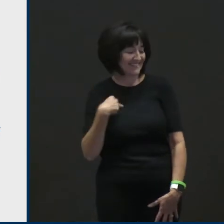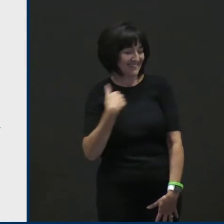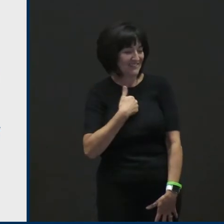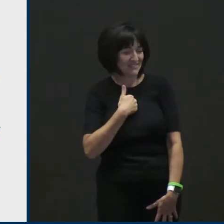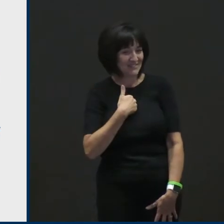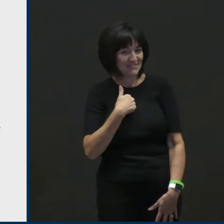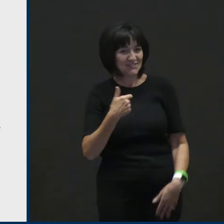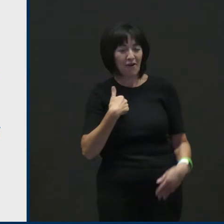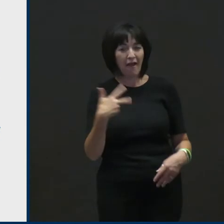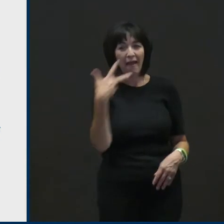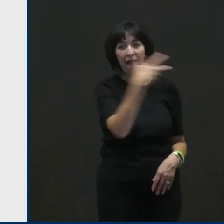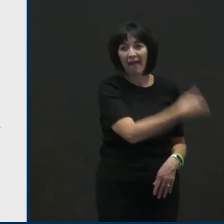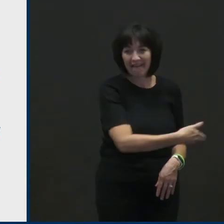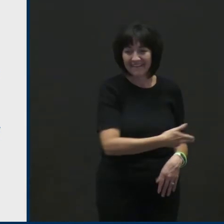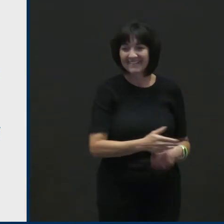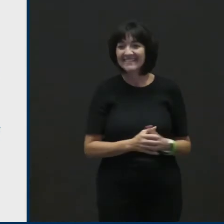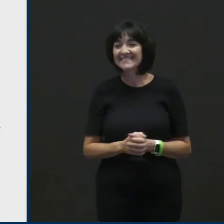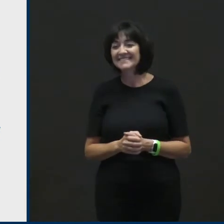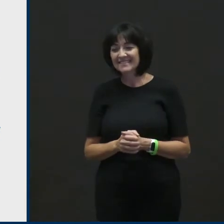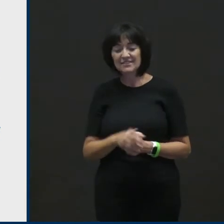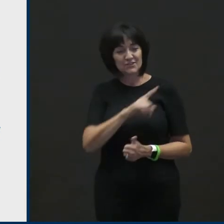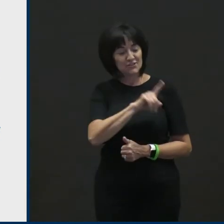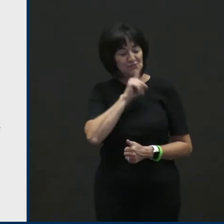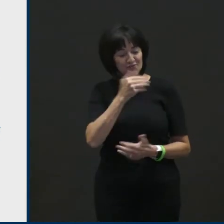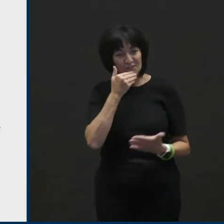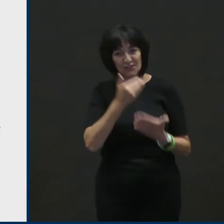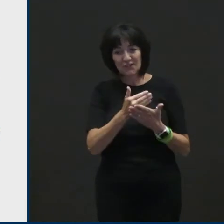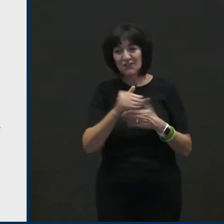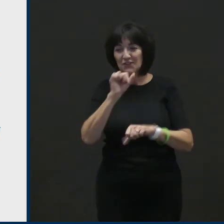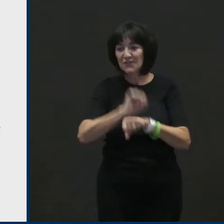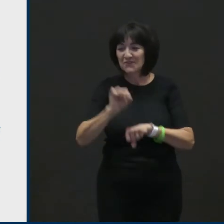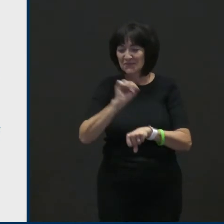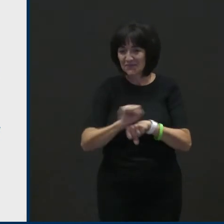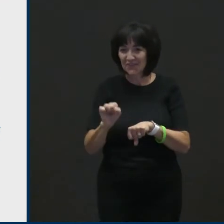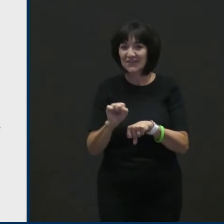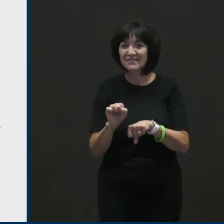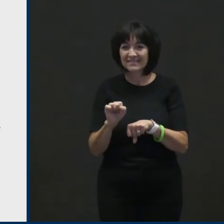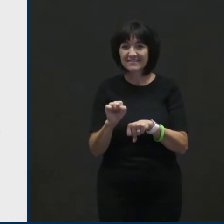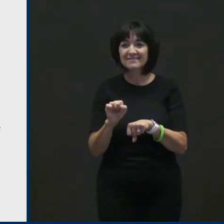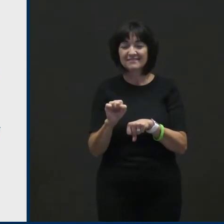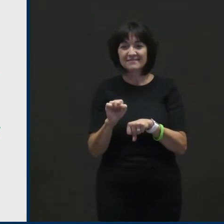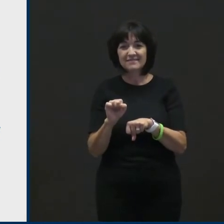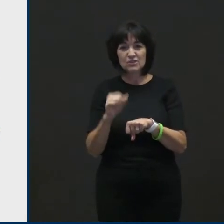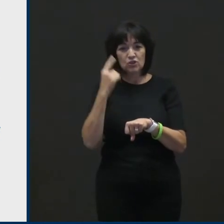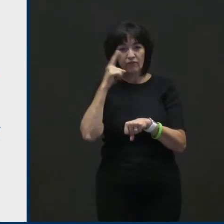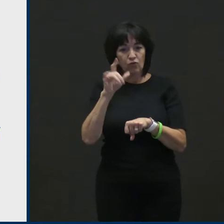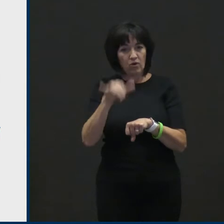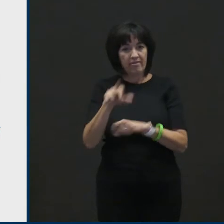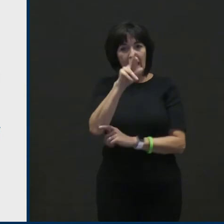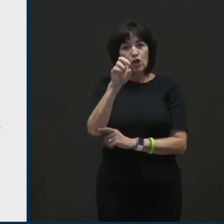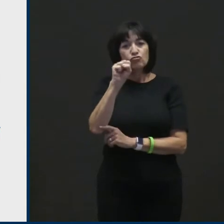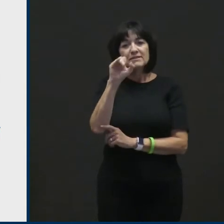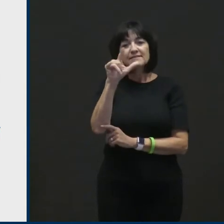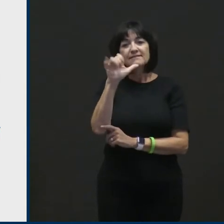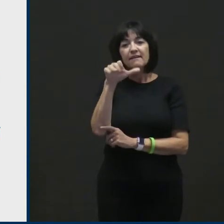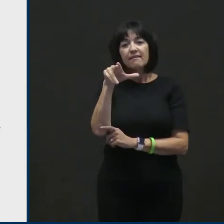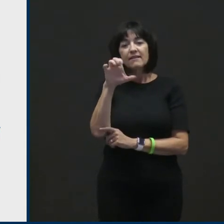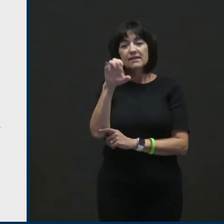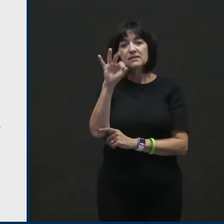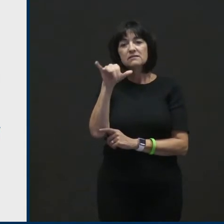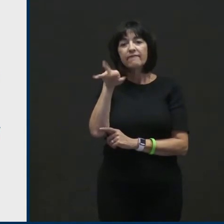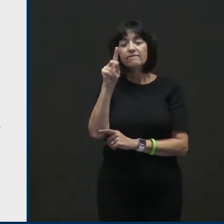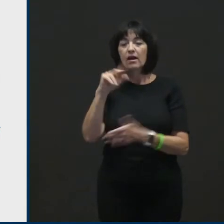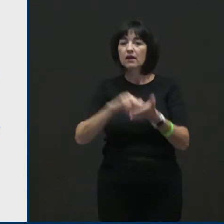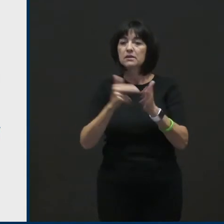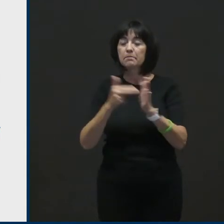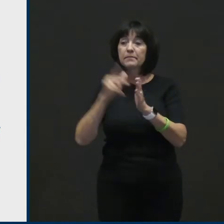Thanks for your really good work there, both on the resilience fund, something we've been thinking about for